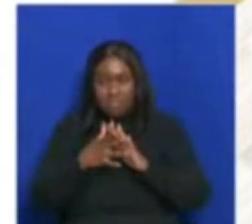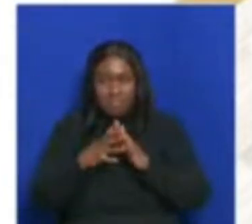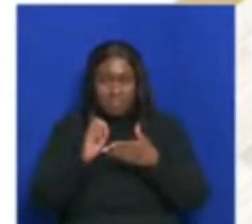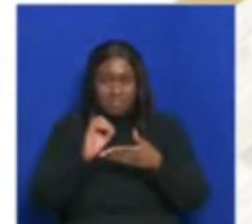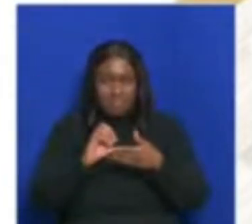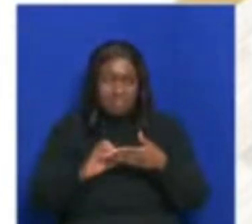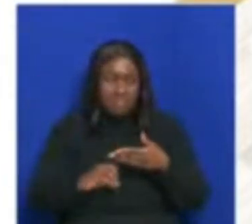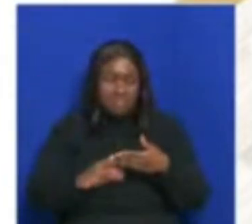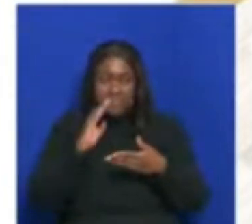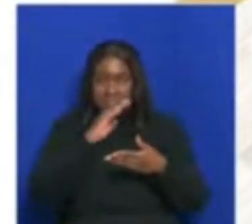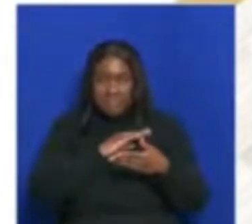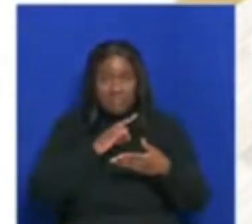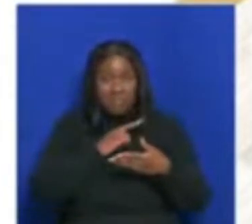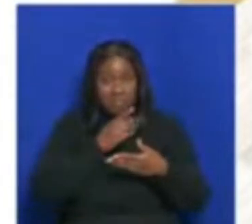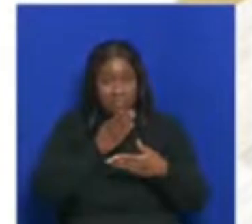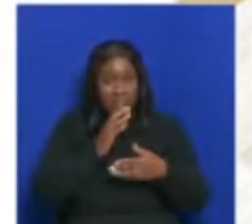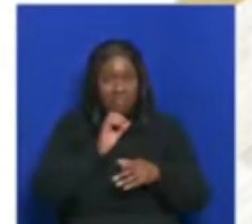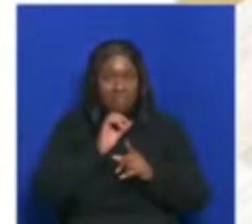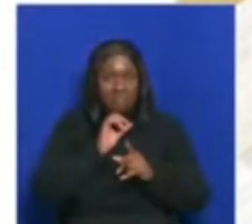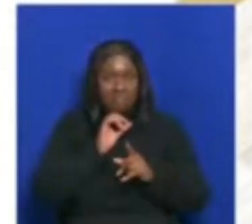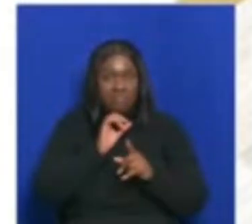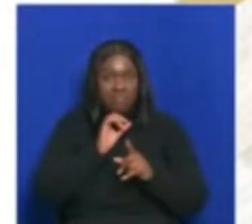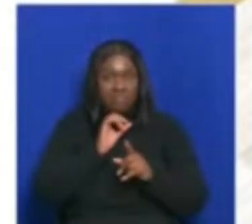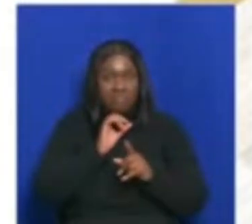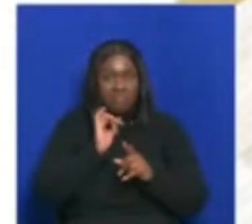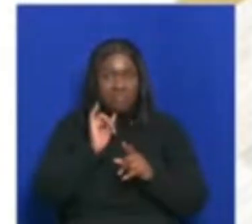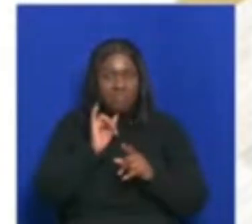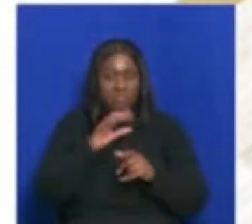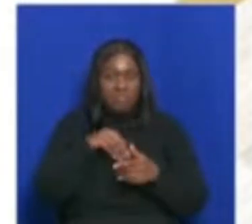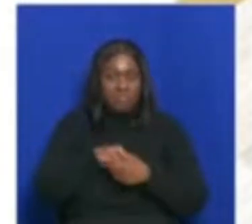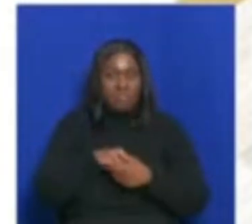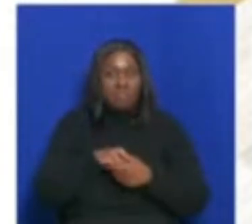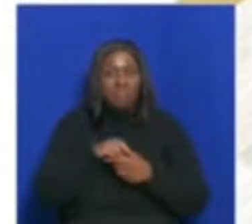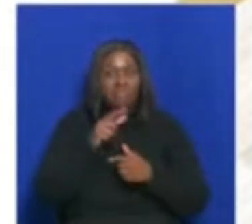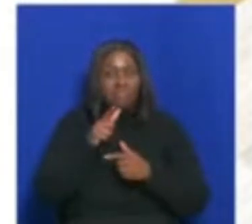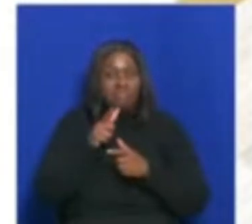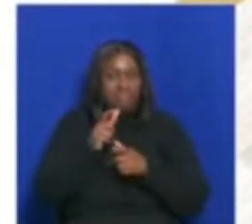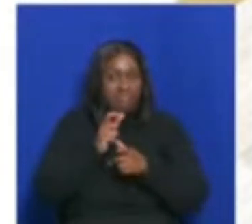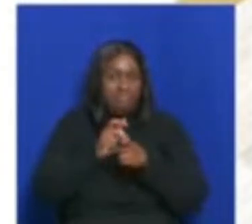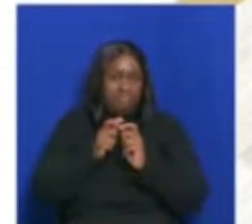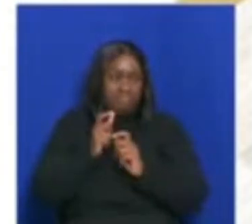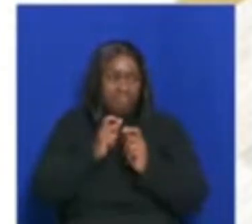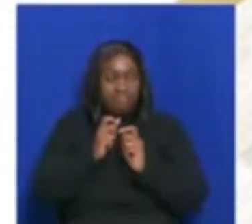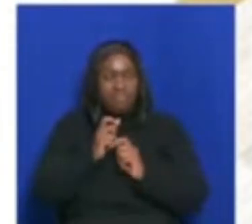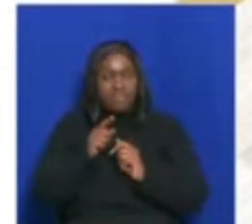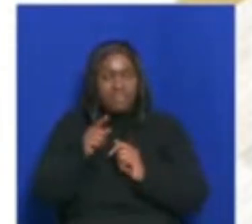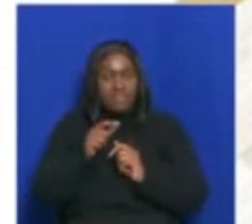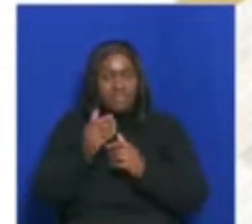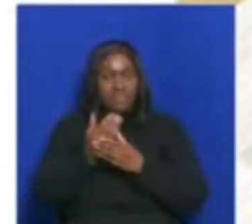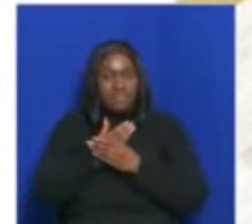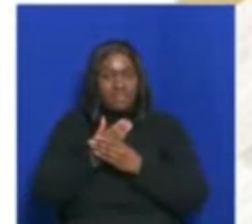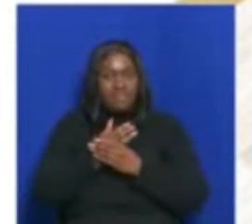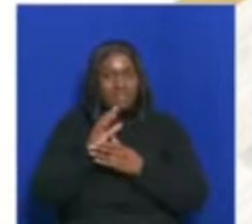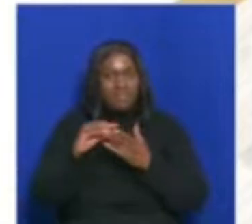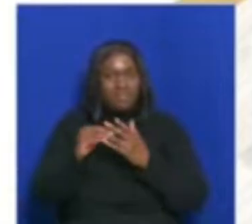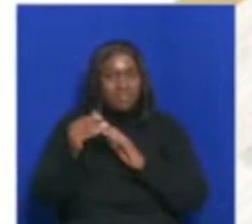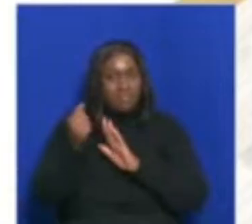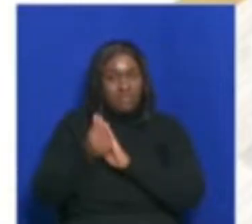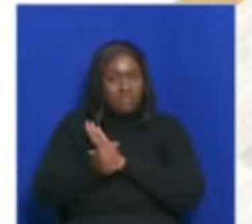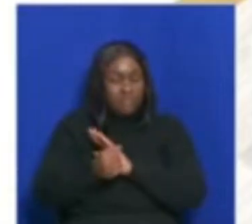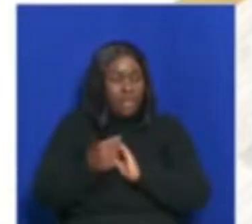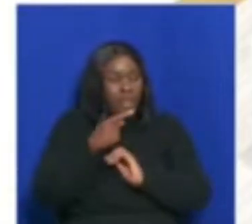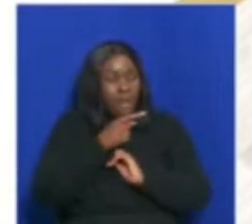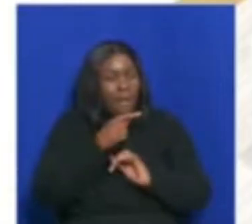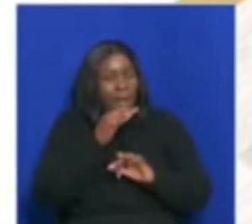implicated in discharging of official firearm in an attempted murder case. They did not provide any explanation or justification